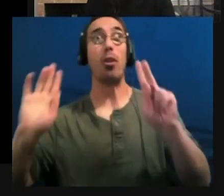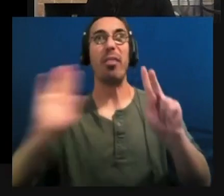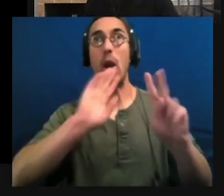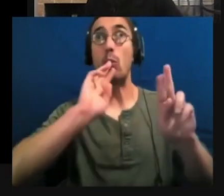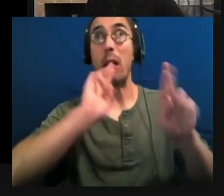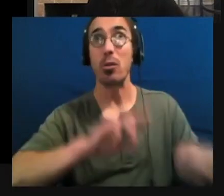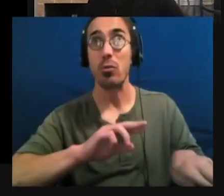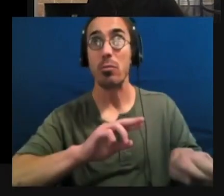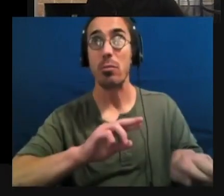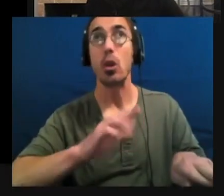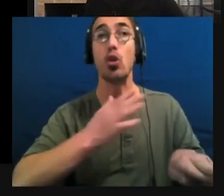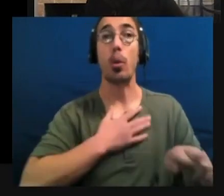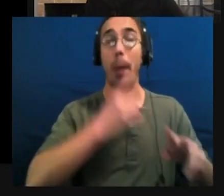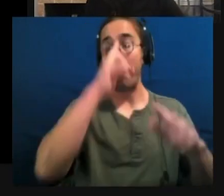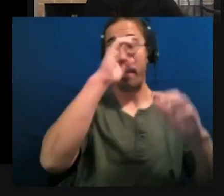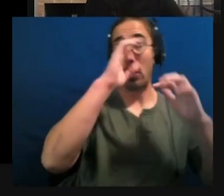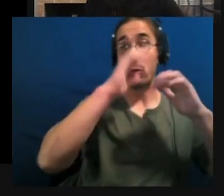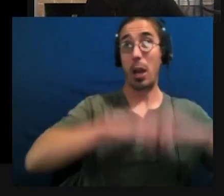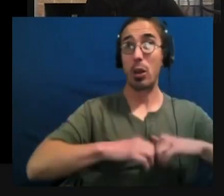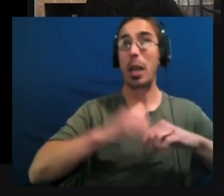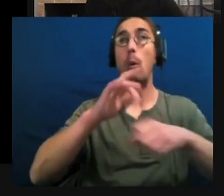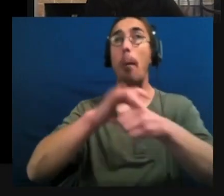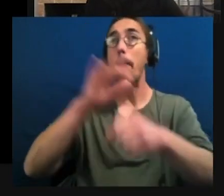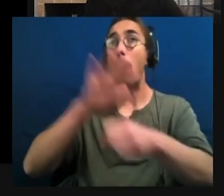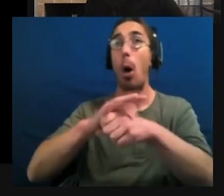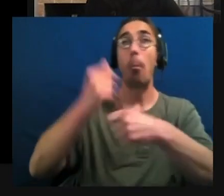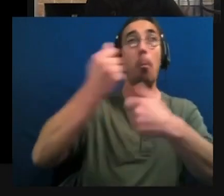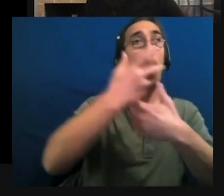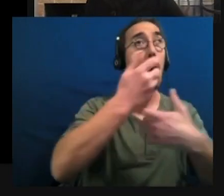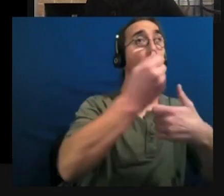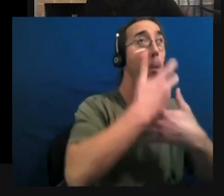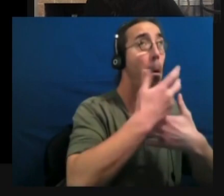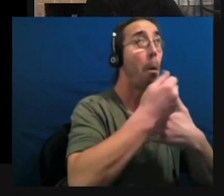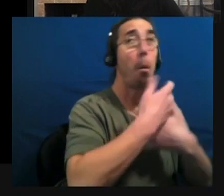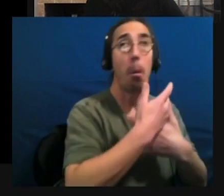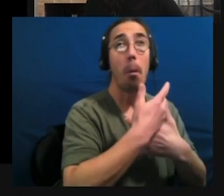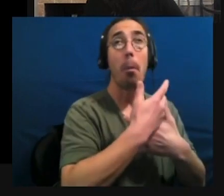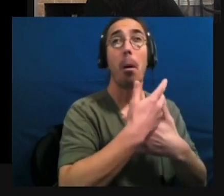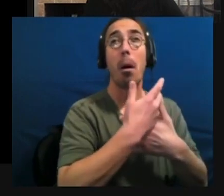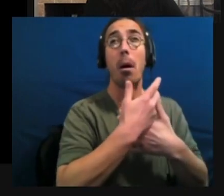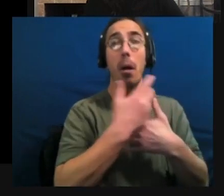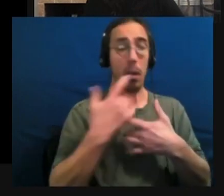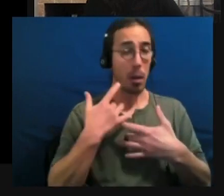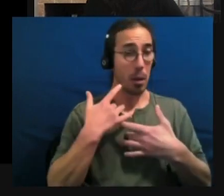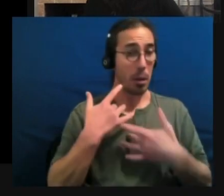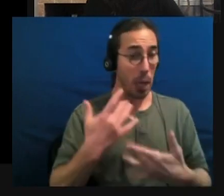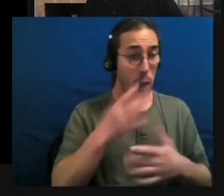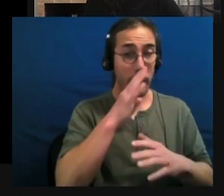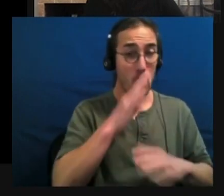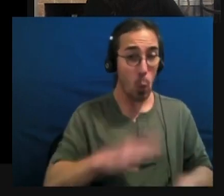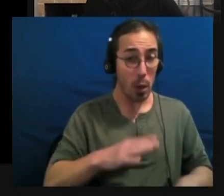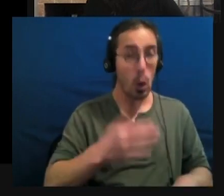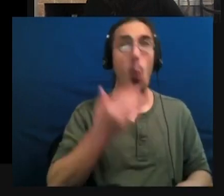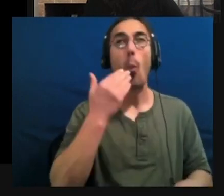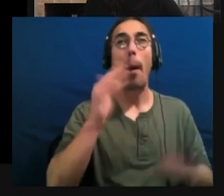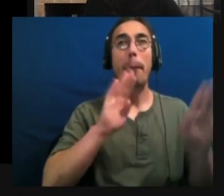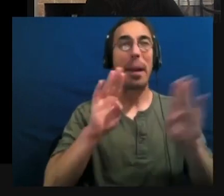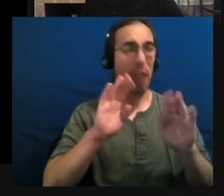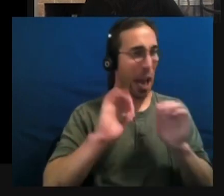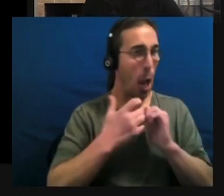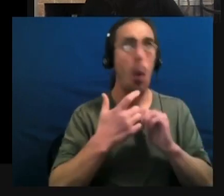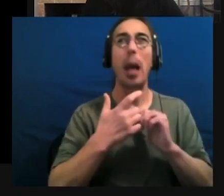be sudden and explosive, and everyone would wonder how someone usually so quiet and well-behaved would do such a thing.